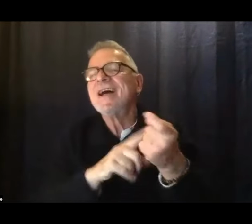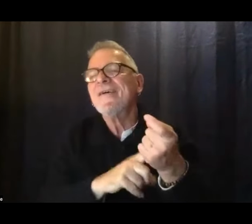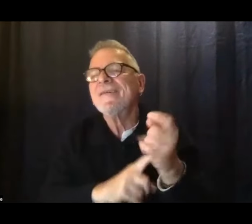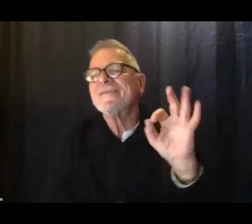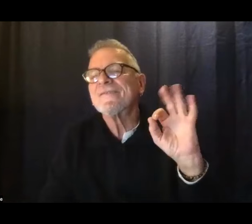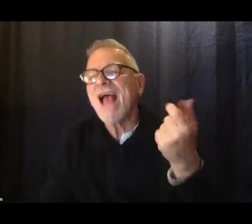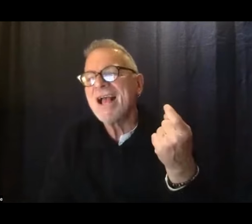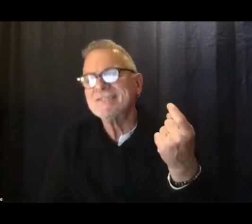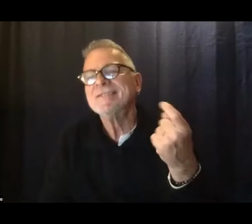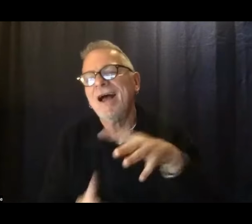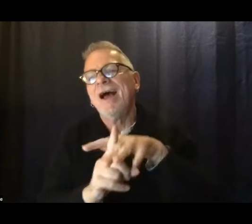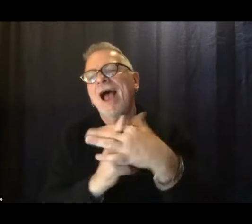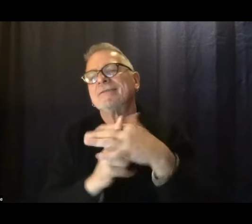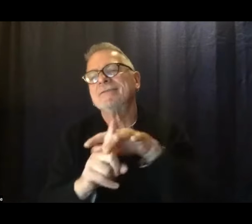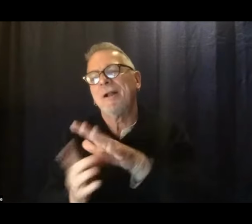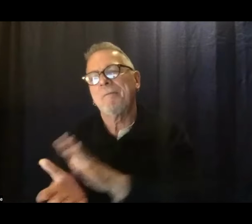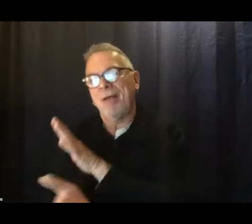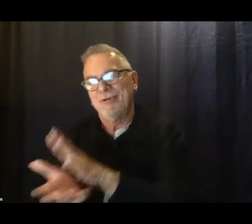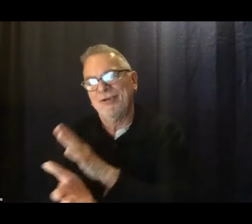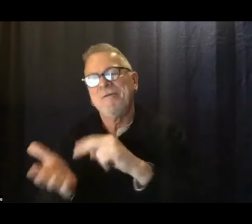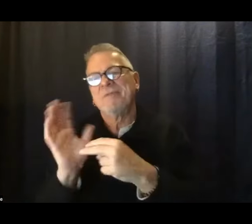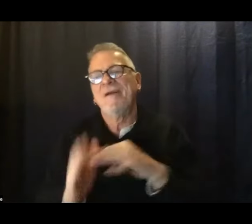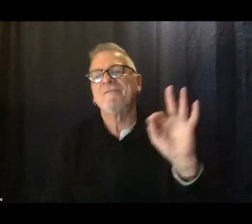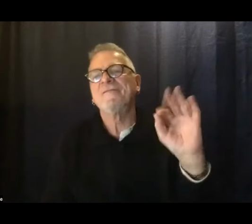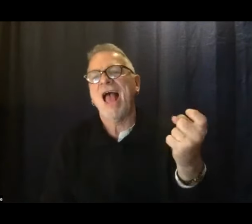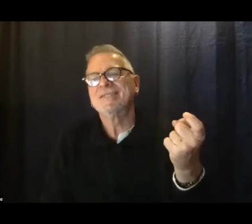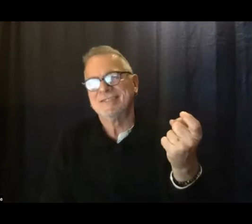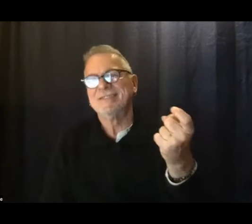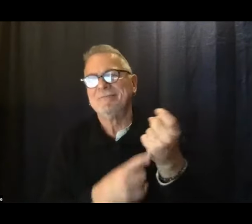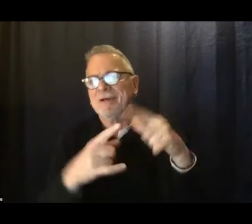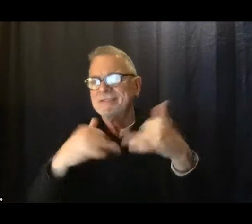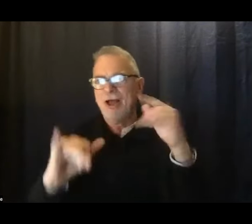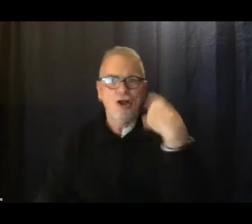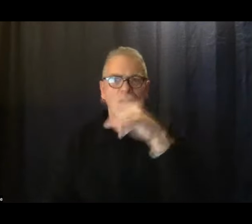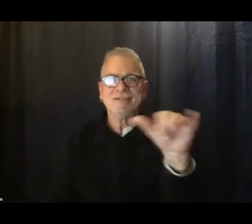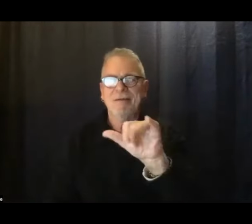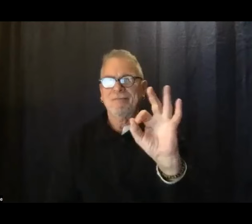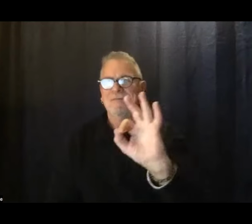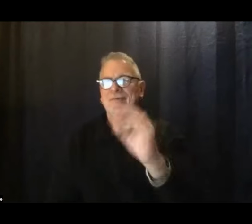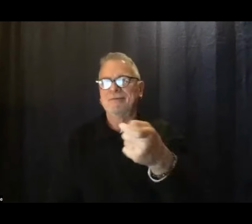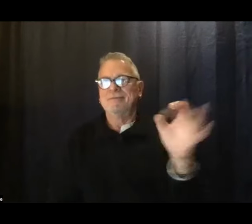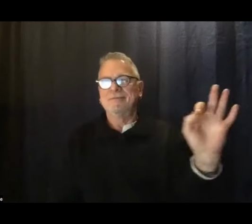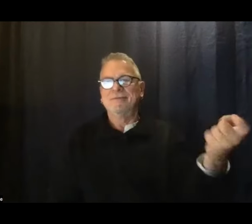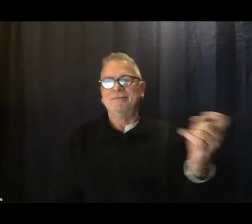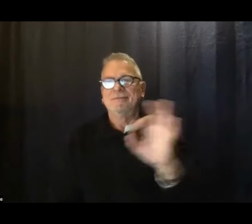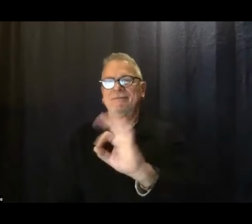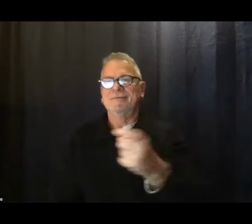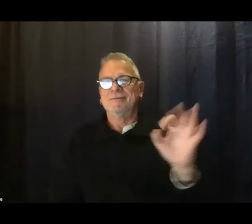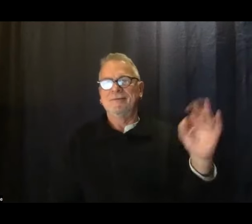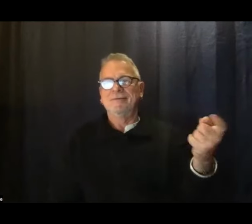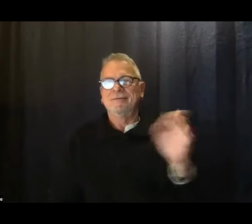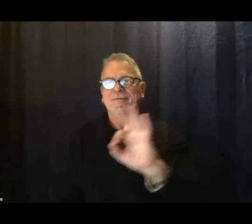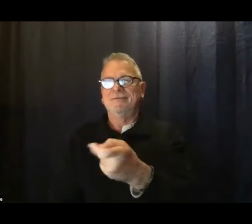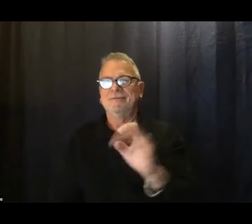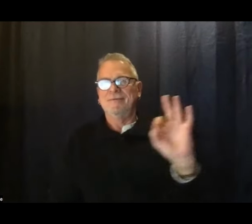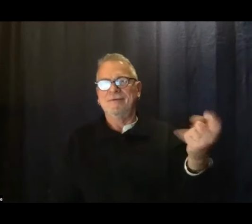any sense? Or does fax paper, the context, fax paper makes sense? Fix paper does not. Fax roof doesn't